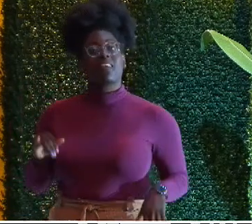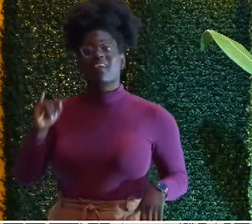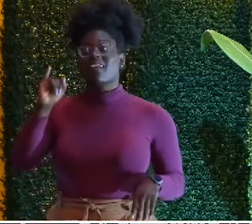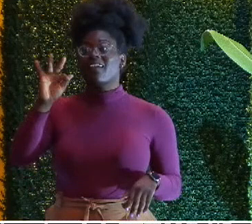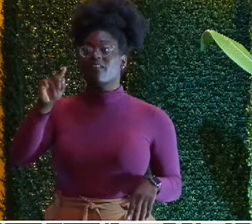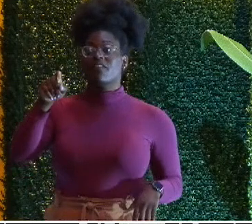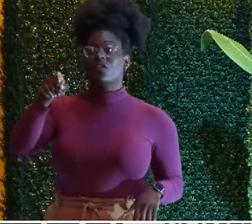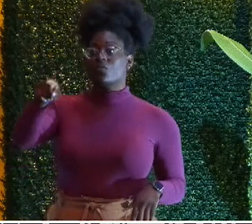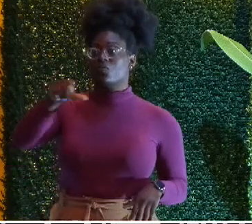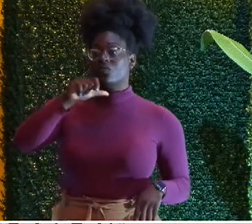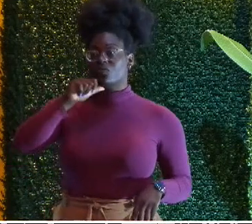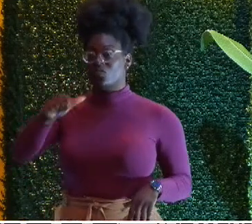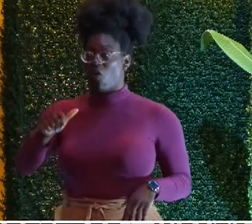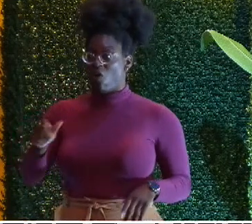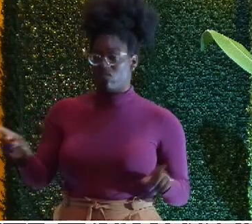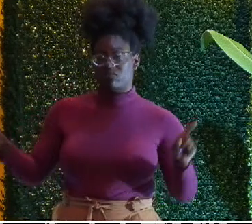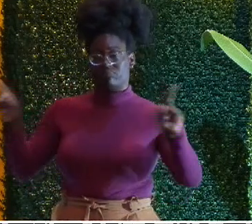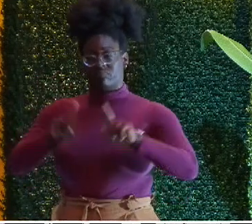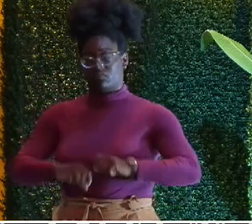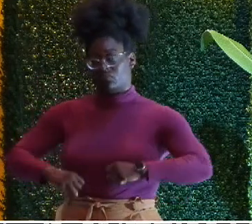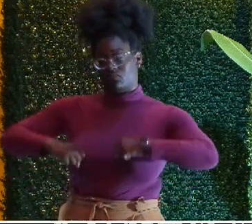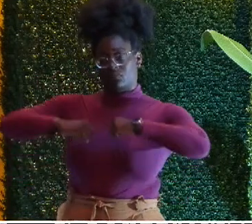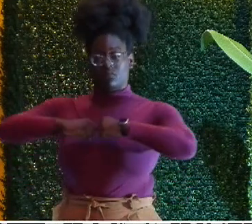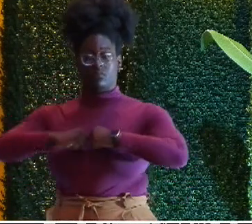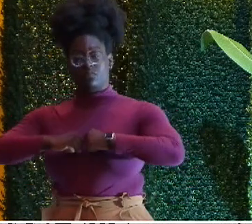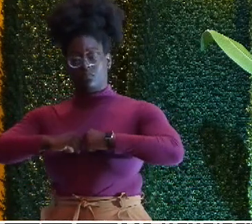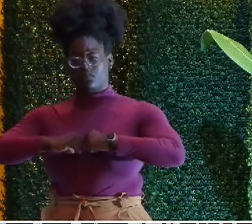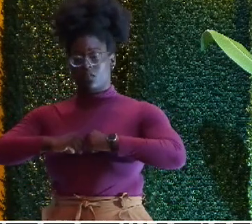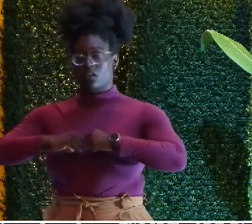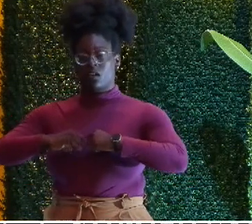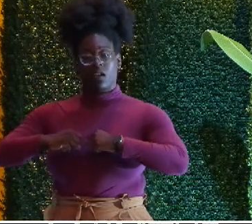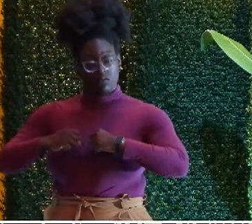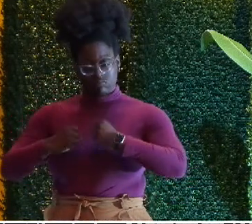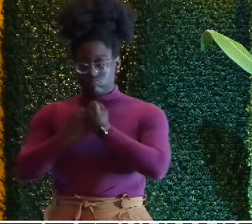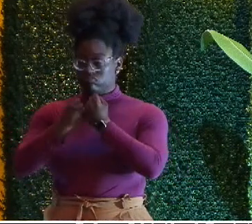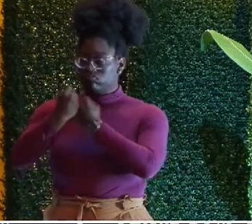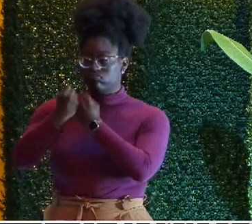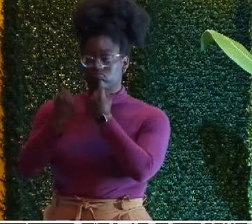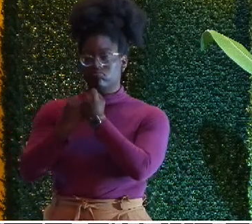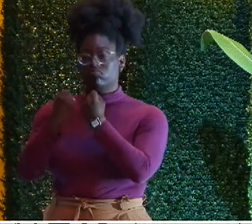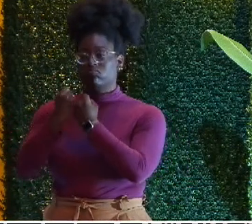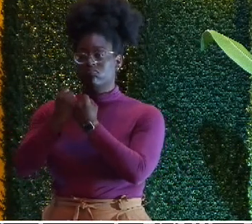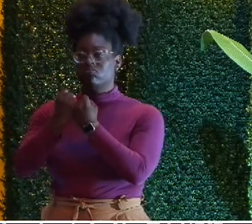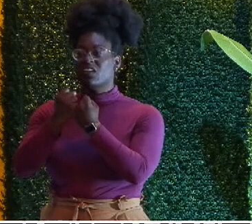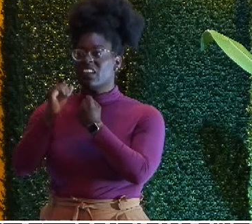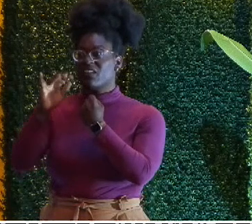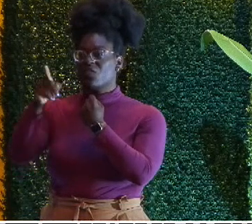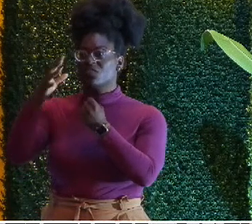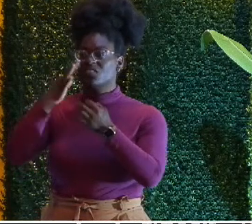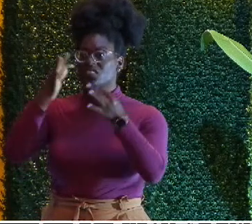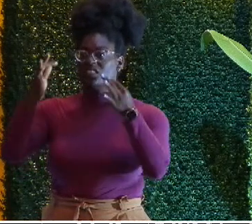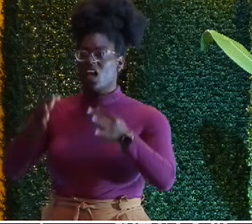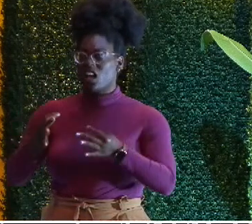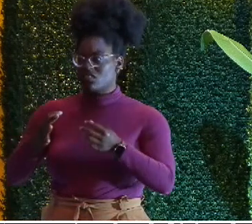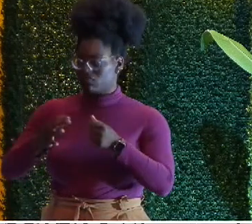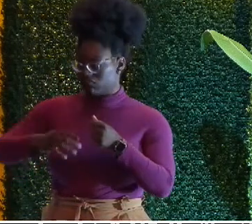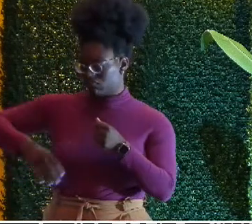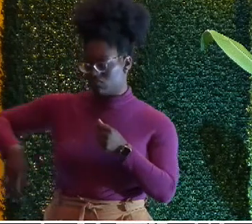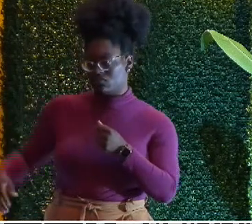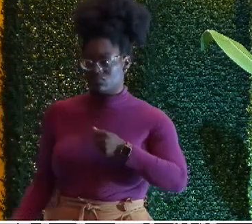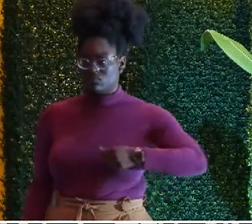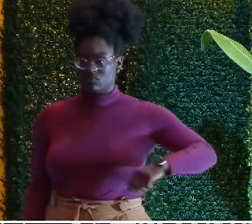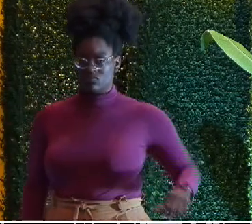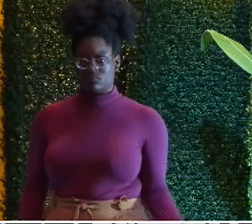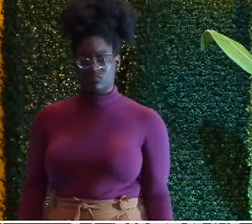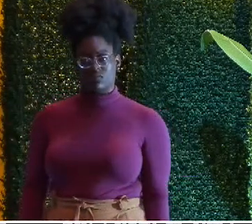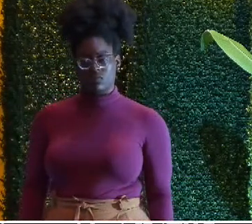I guarantee you someone's waiting. Because this is the new day of social media. So someone's waiting to use you